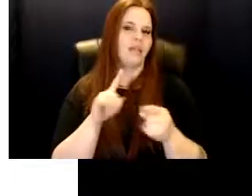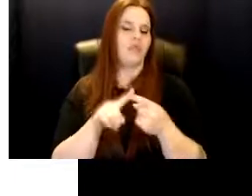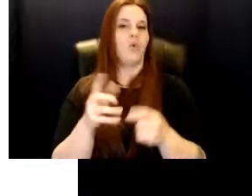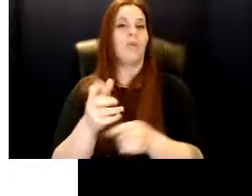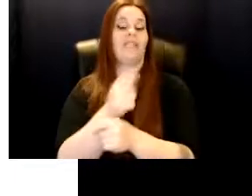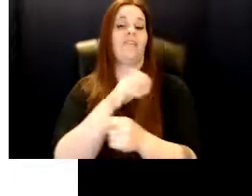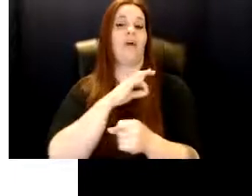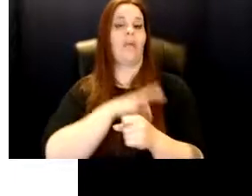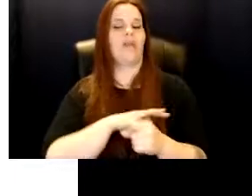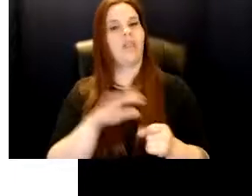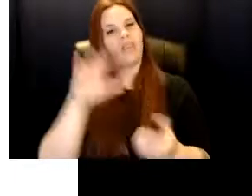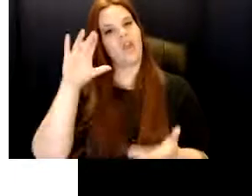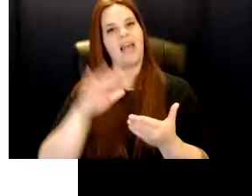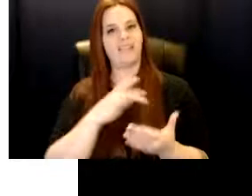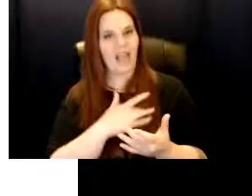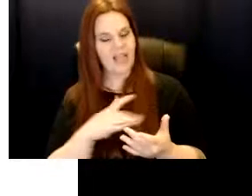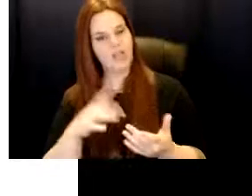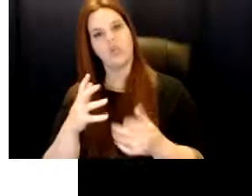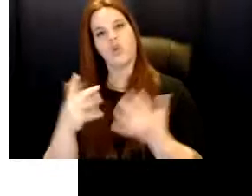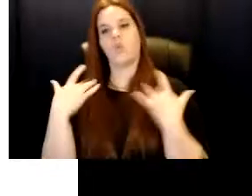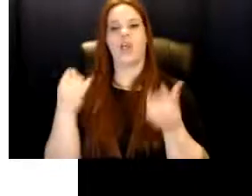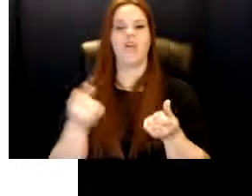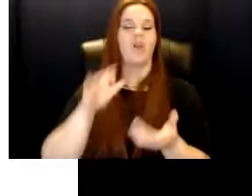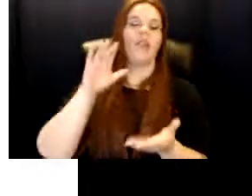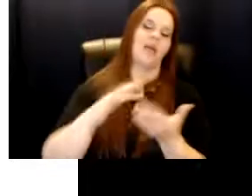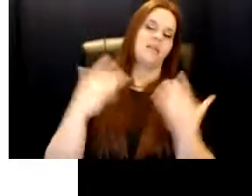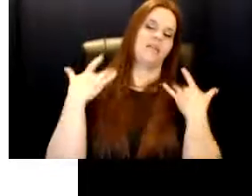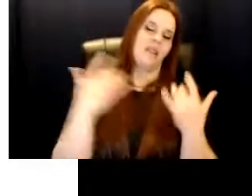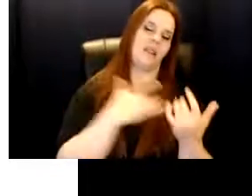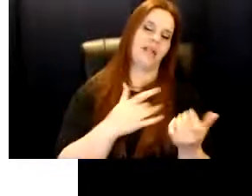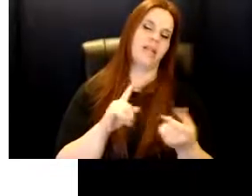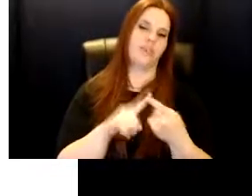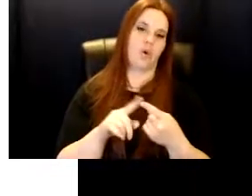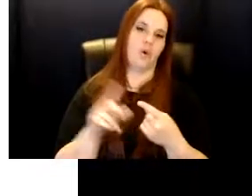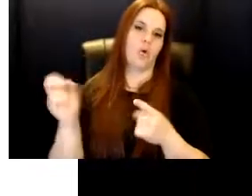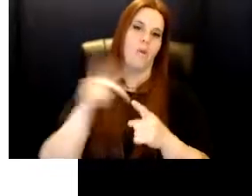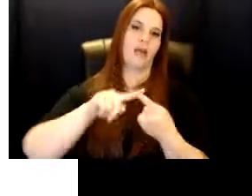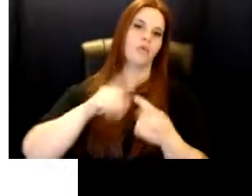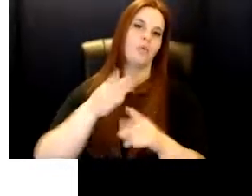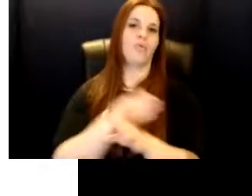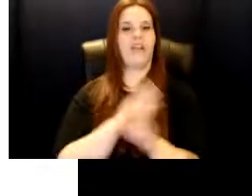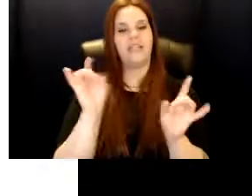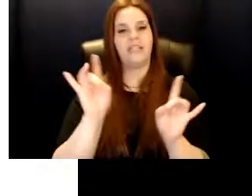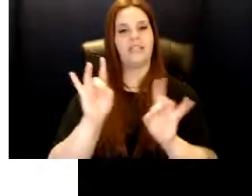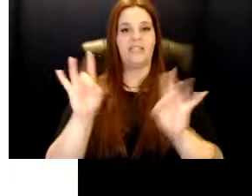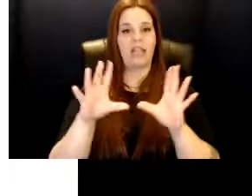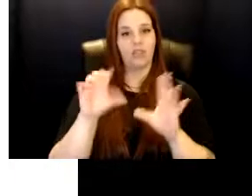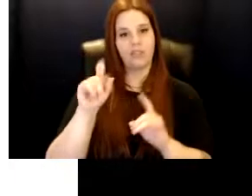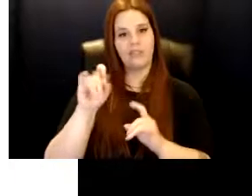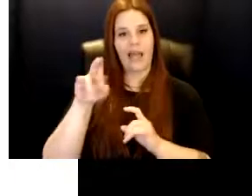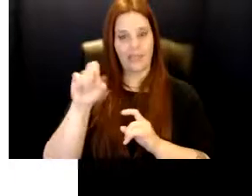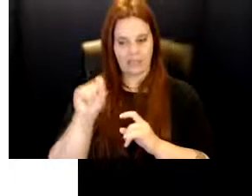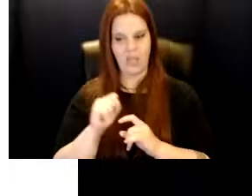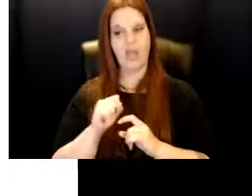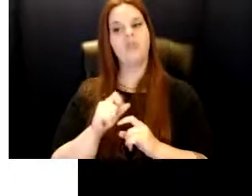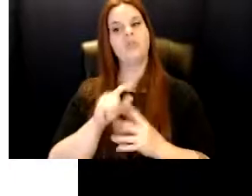benefits, and they are less likely to recover and less likely to return to pre-disaster status. So for all of these reasons,